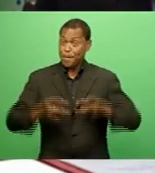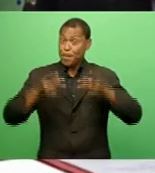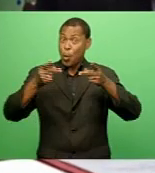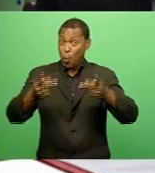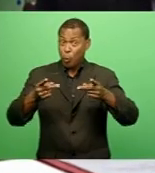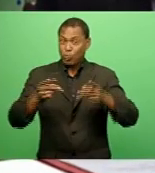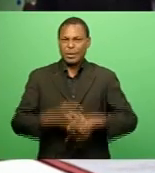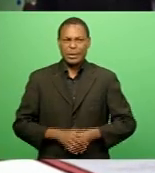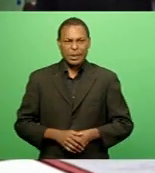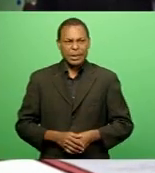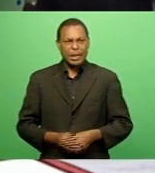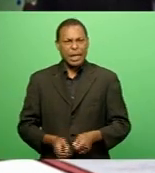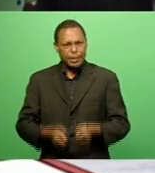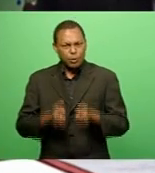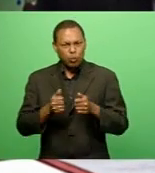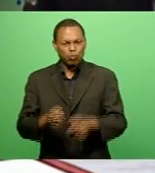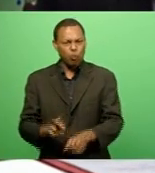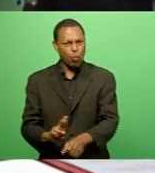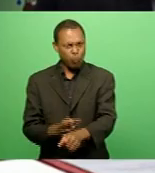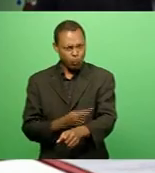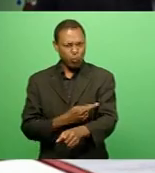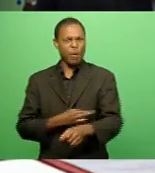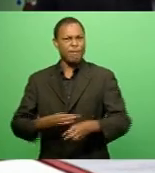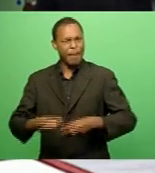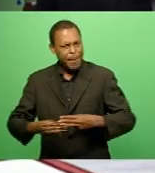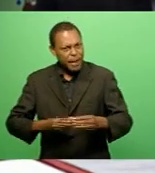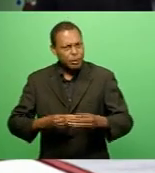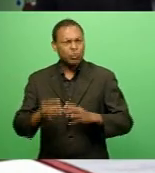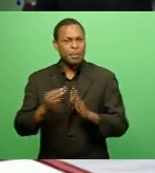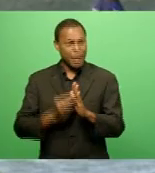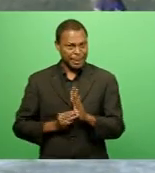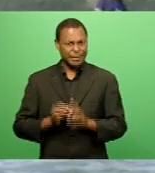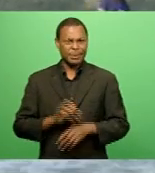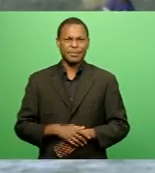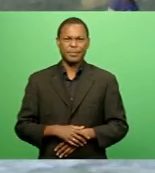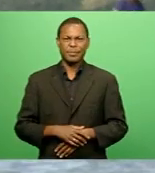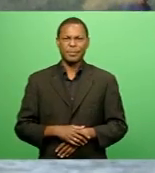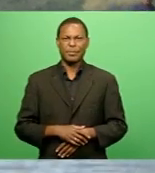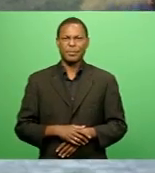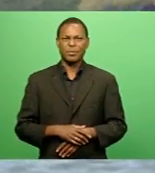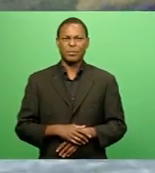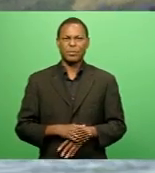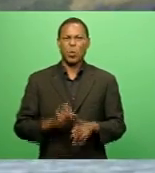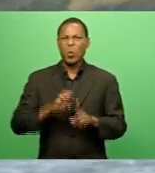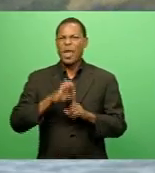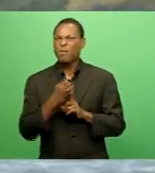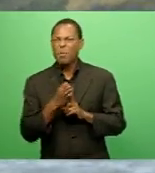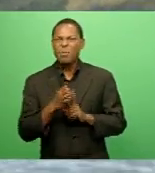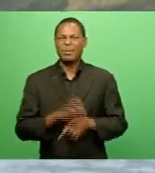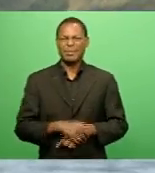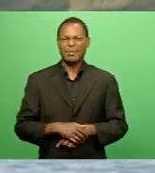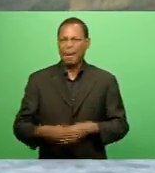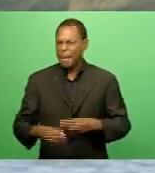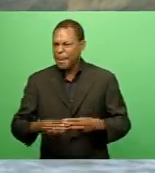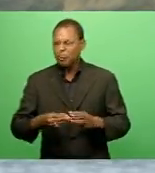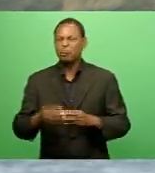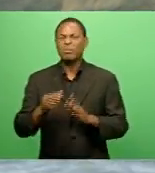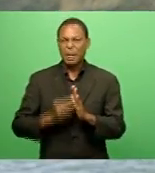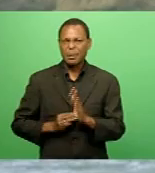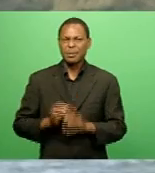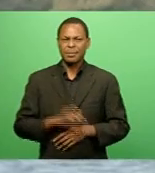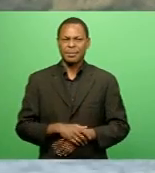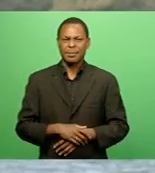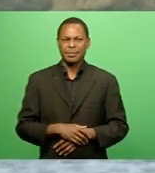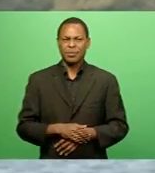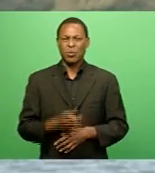holistic reach-to-reef management, often referred to as ecosystem-based management or